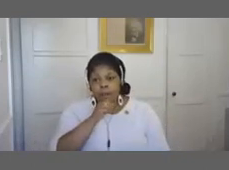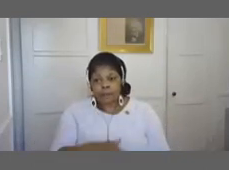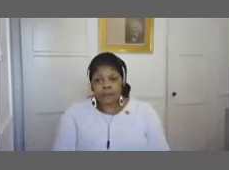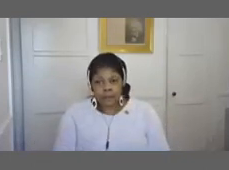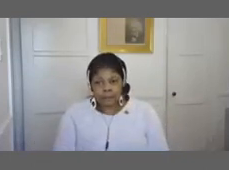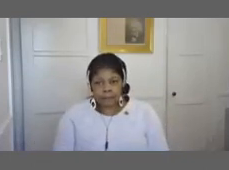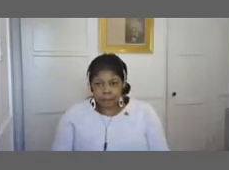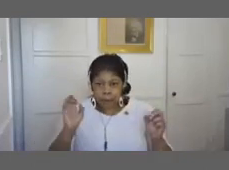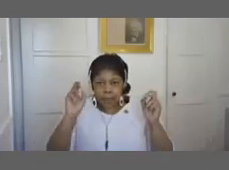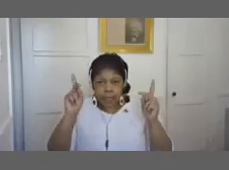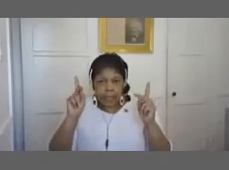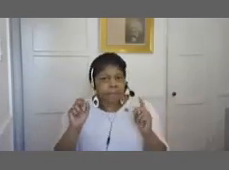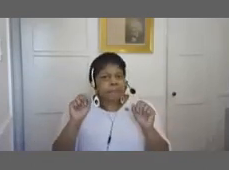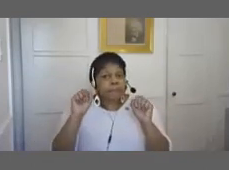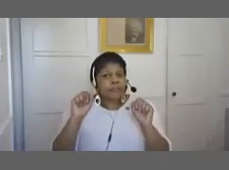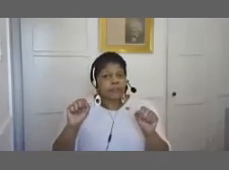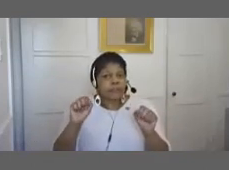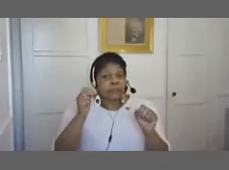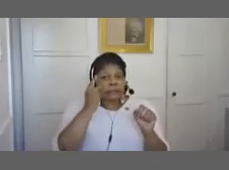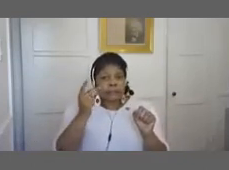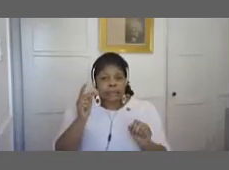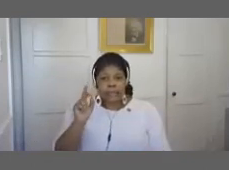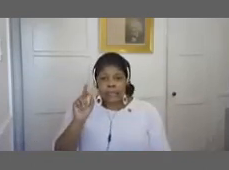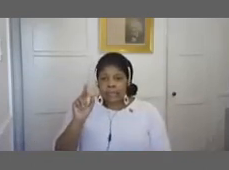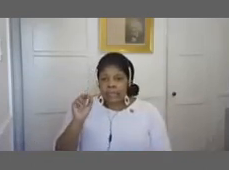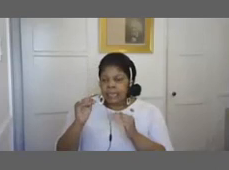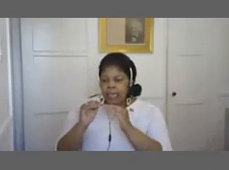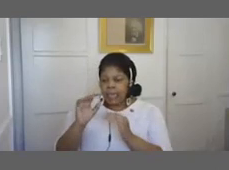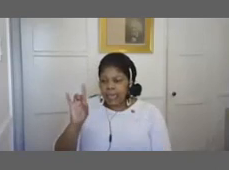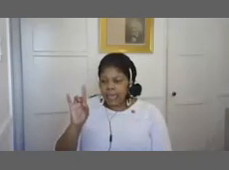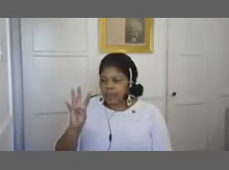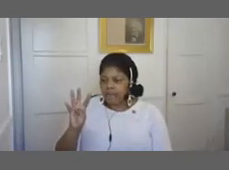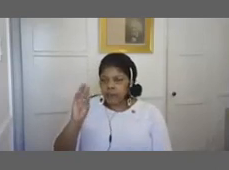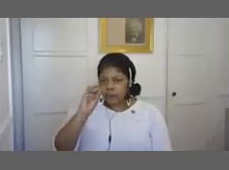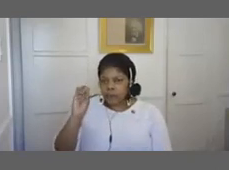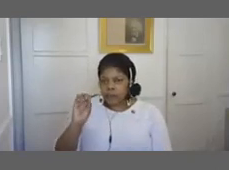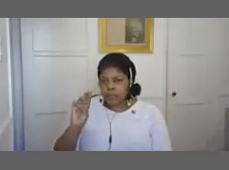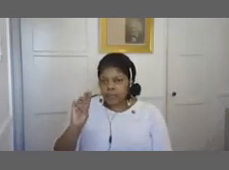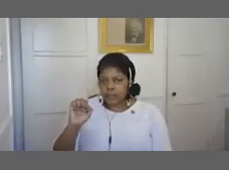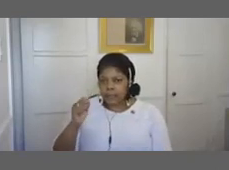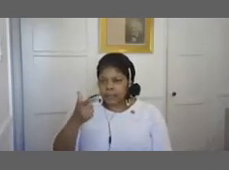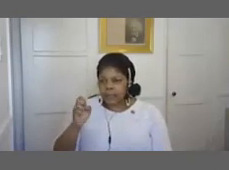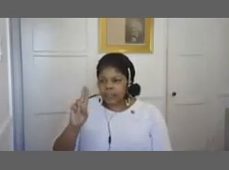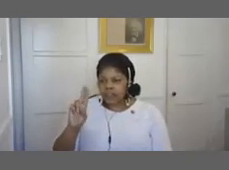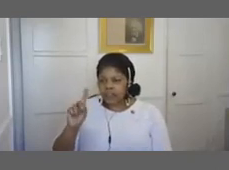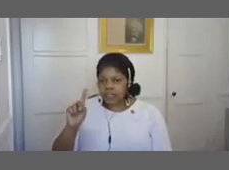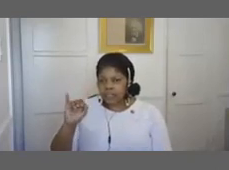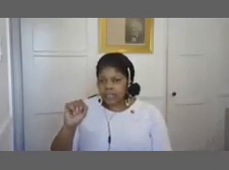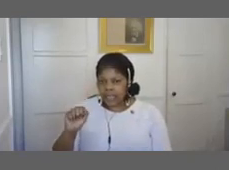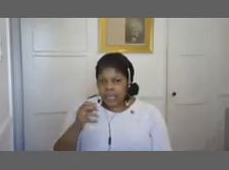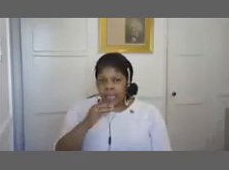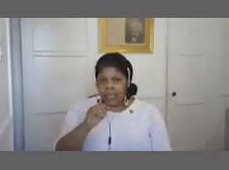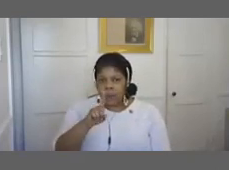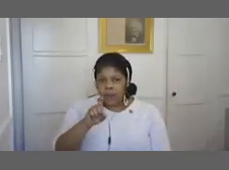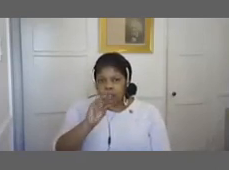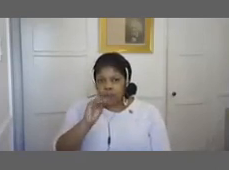Okay, and you can see it's 84% magenta, 100% cyan. And I want to make